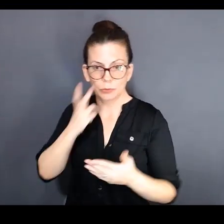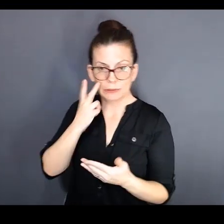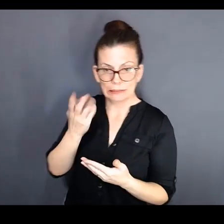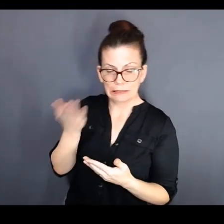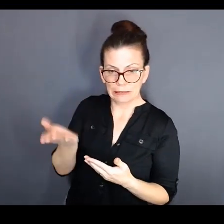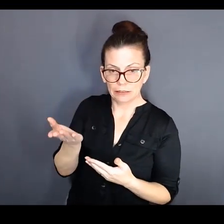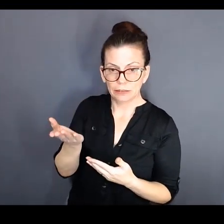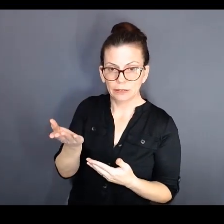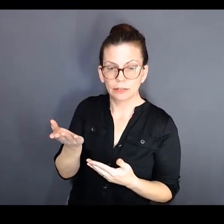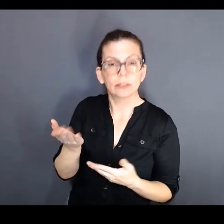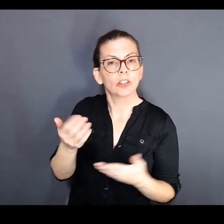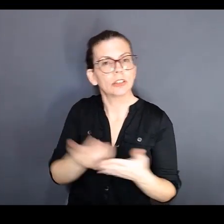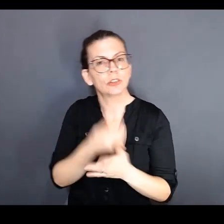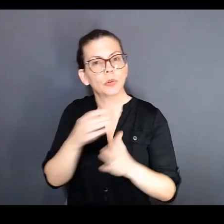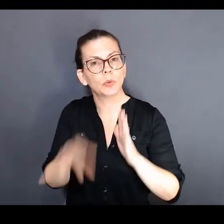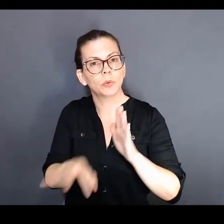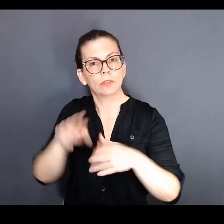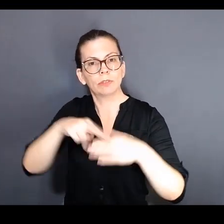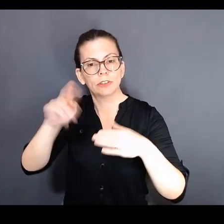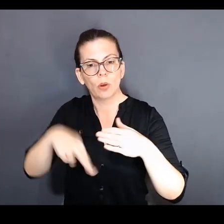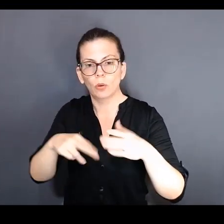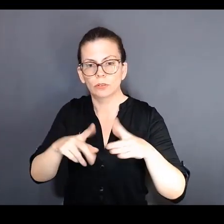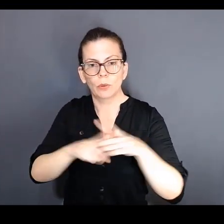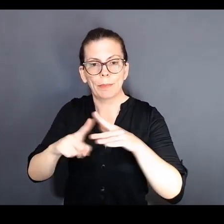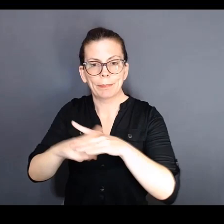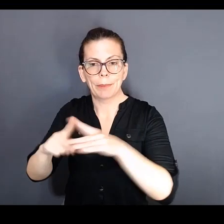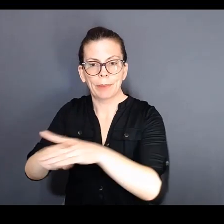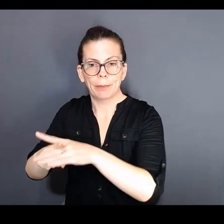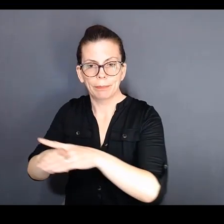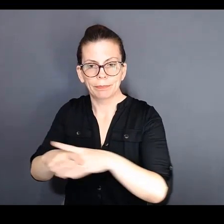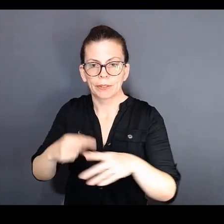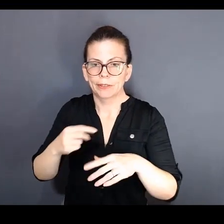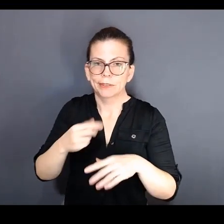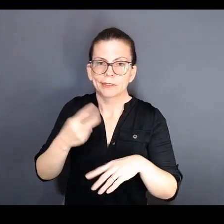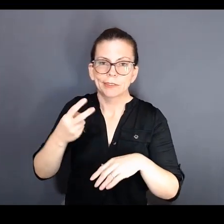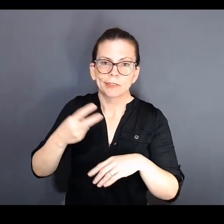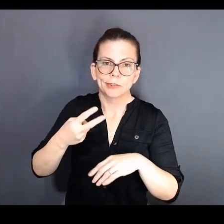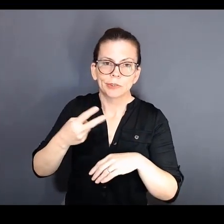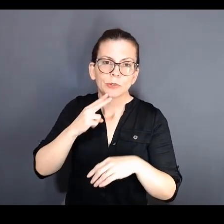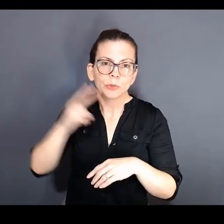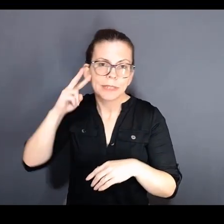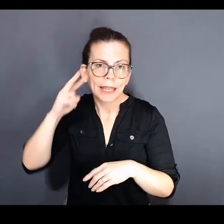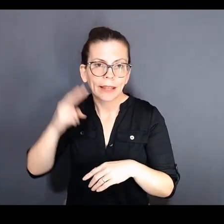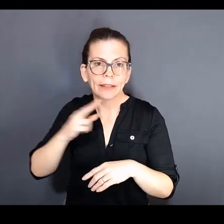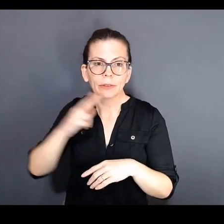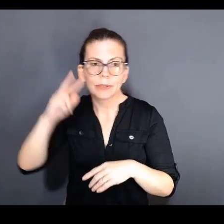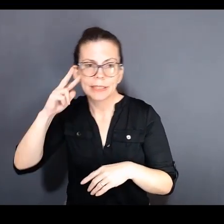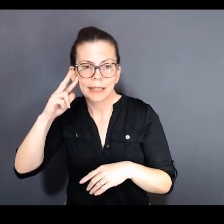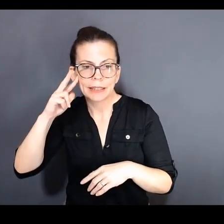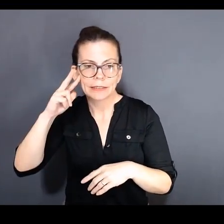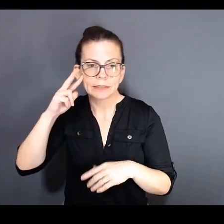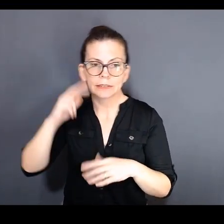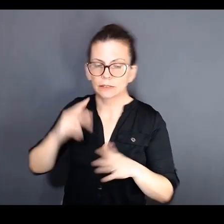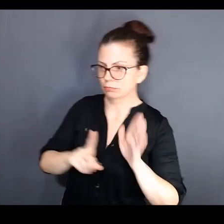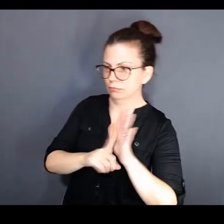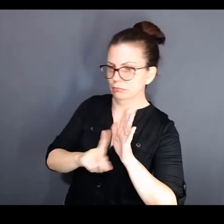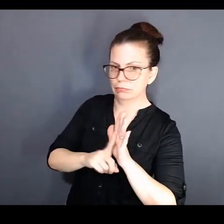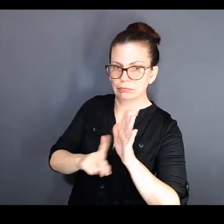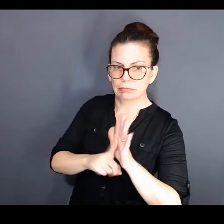a rescan, and you can see here how new findings just trickle in 2 days ago, 3 days